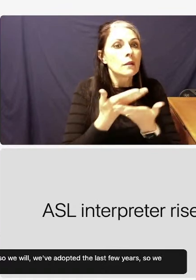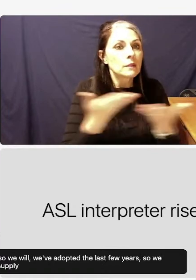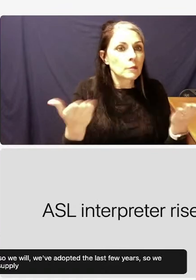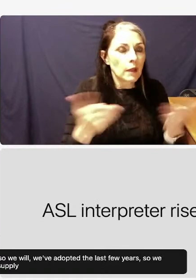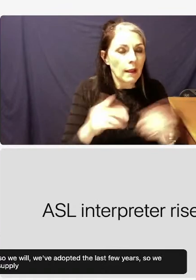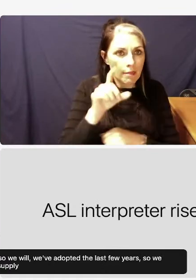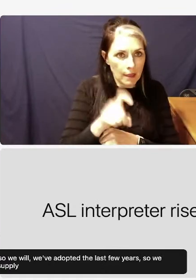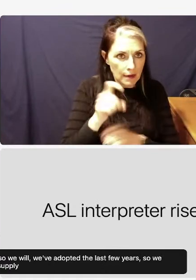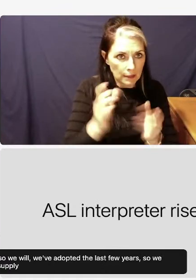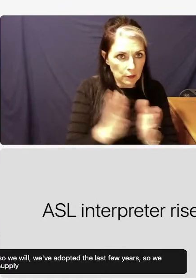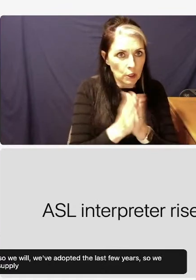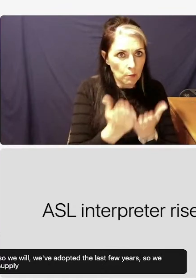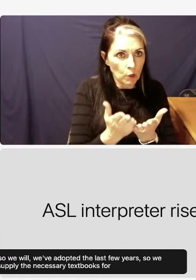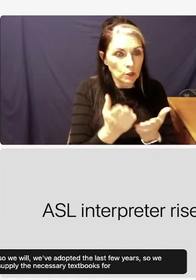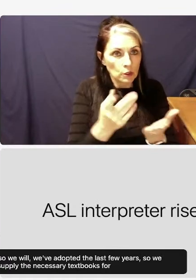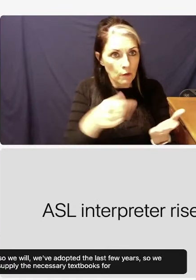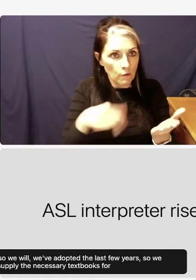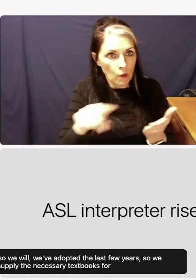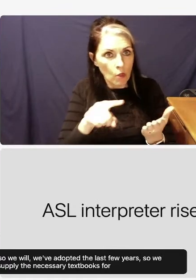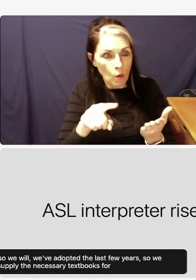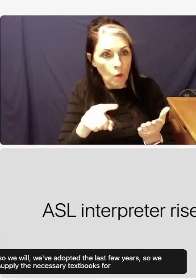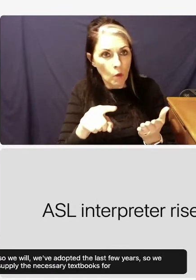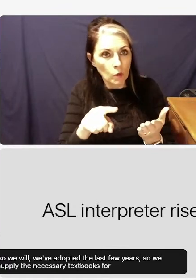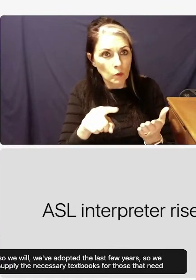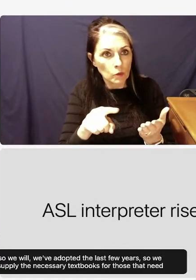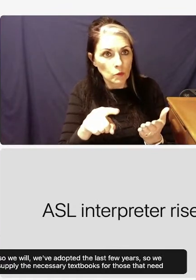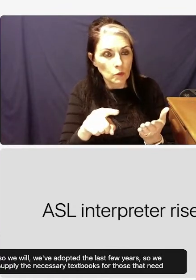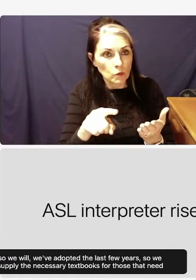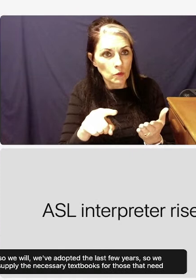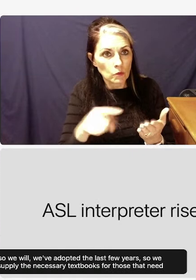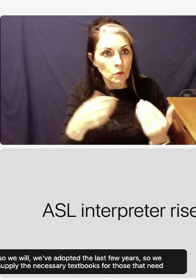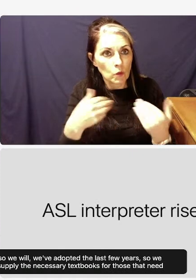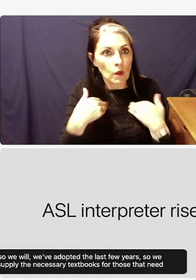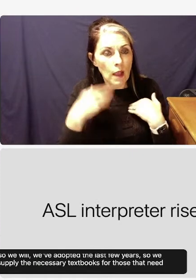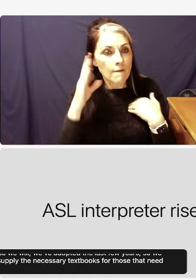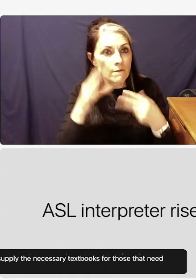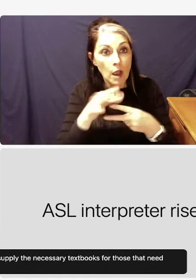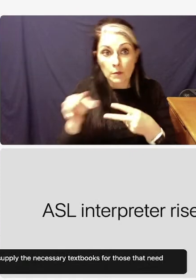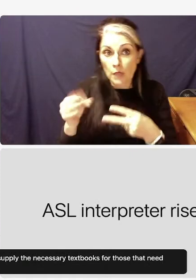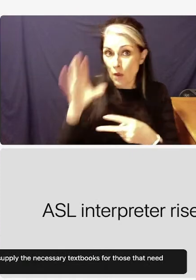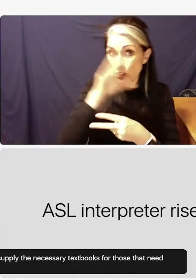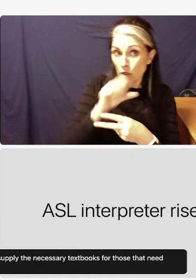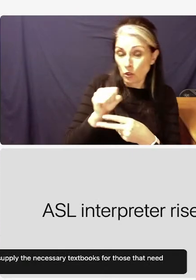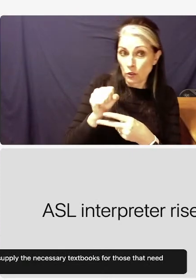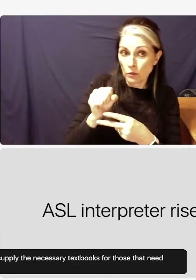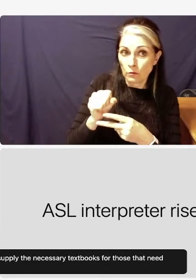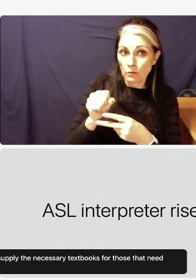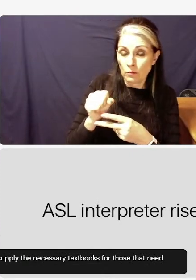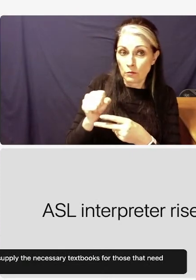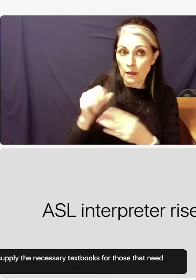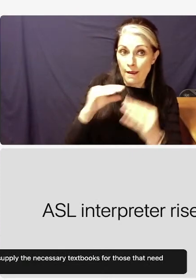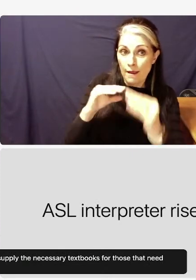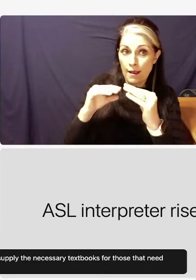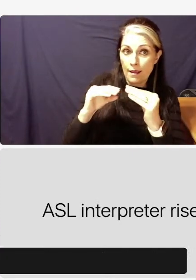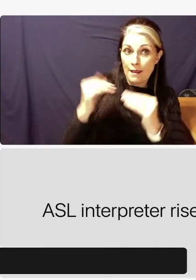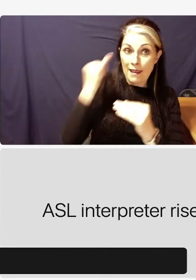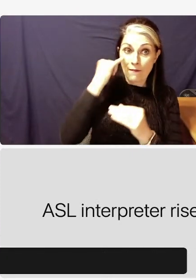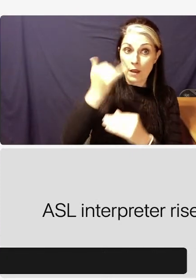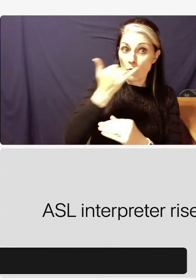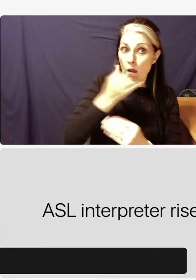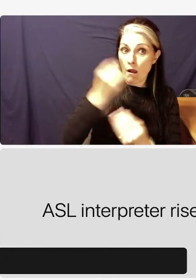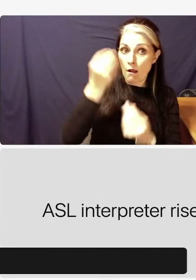necessary textbooks for those that need our current adoptions so i would assume and correct me if i'm mistaken that if